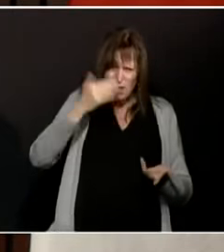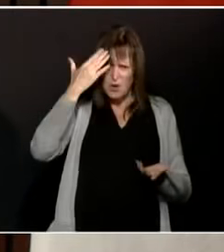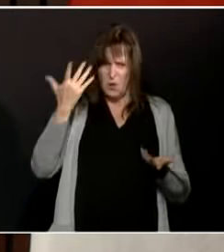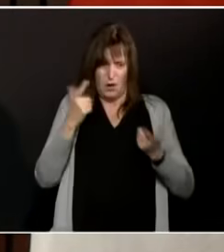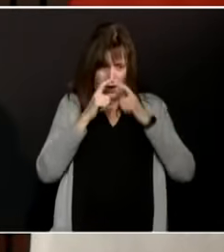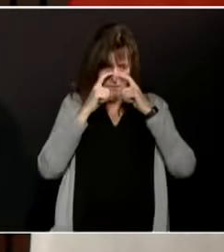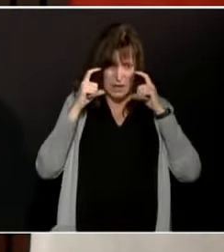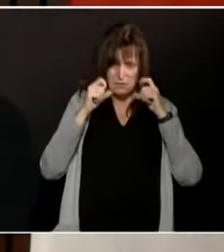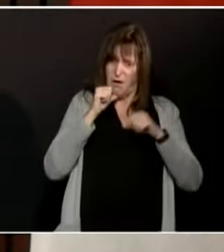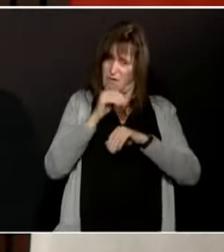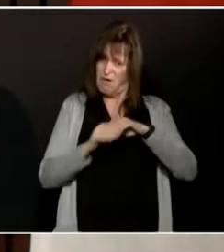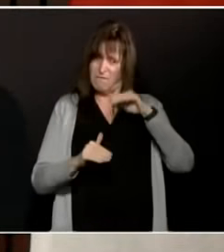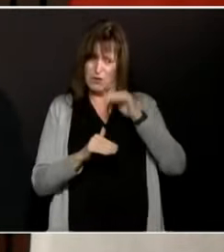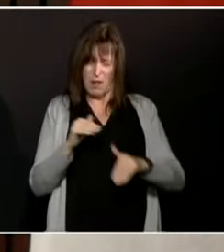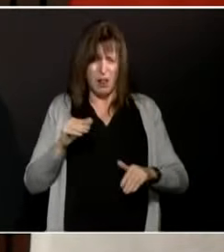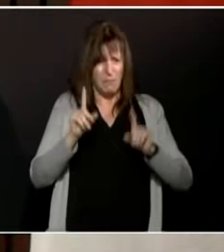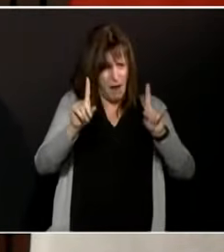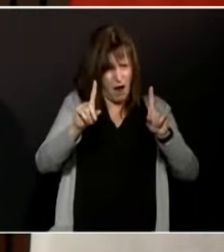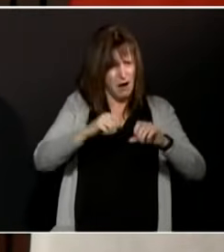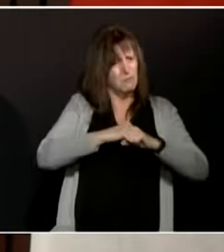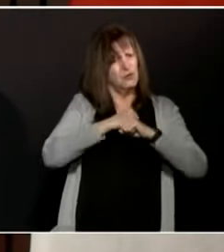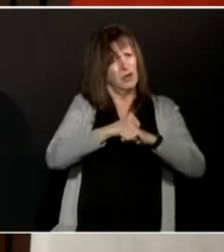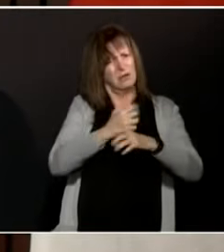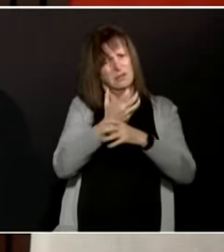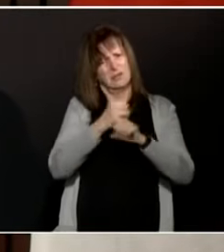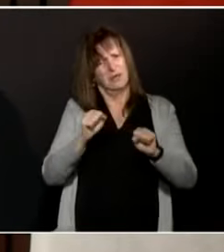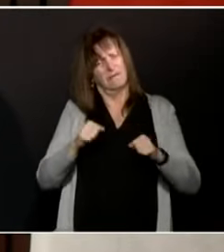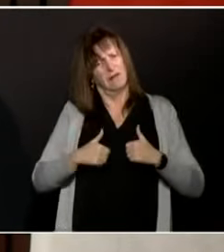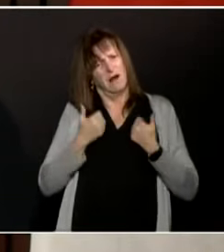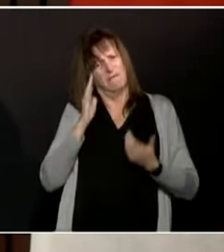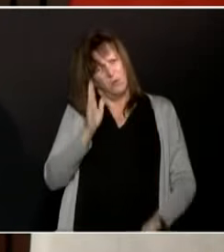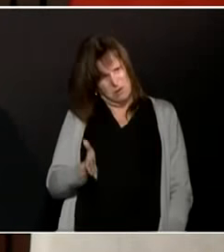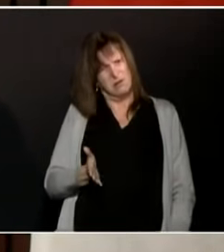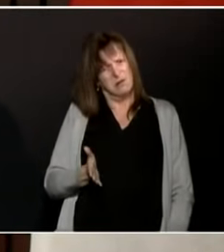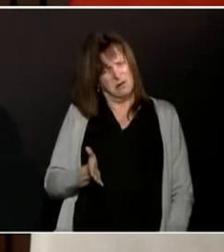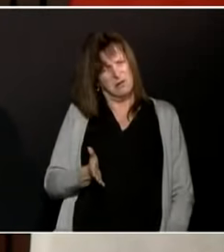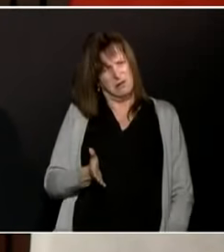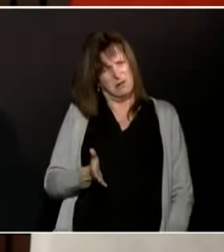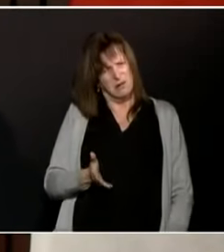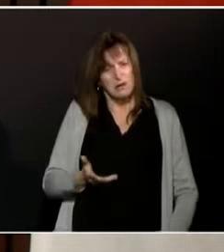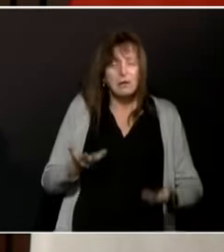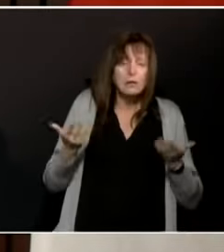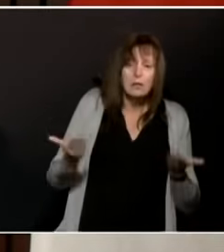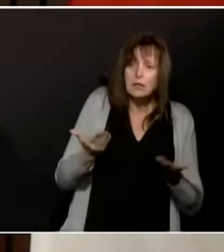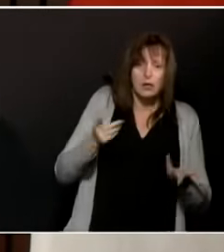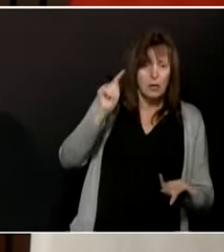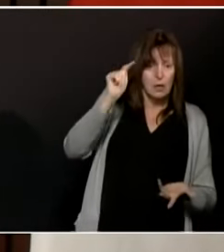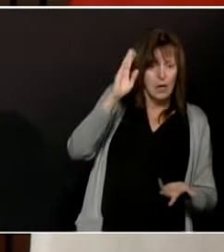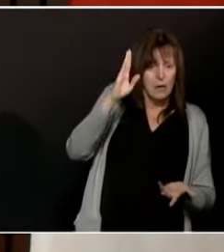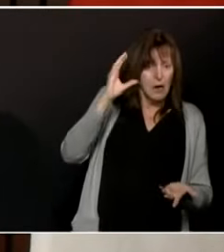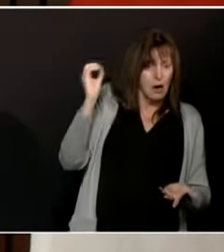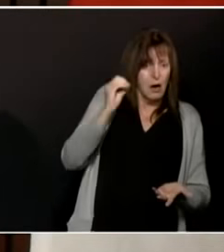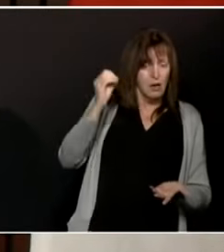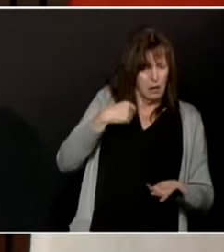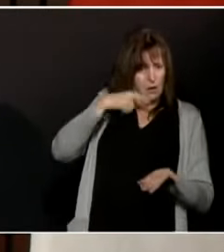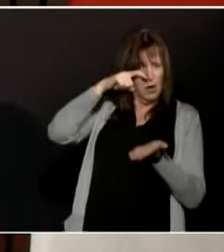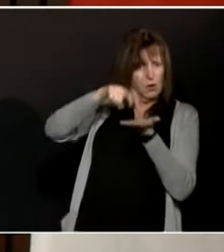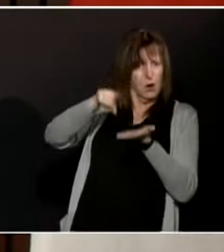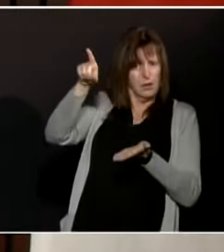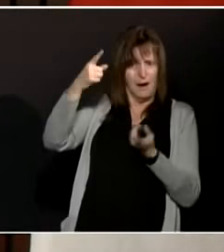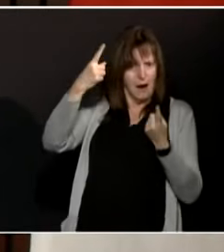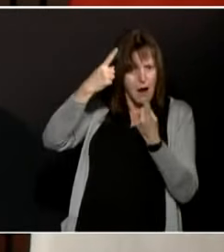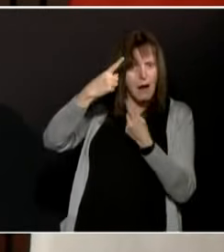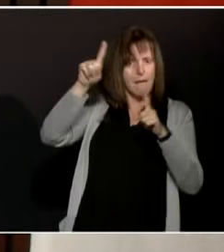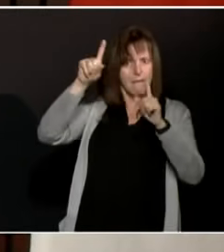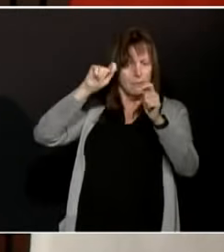Notice the places that have turned this around. One of them is right here in Ontario, Thunder Bay. Thunder Bay was the center of a huge outbreak only 2